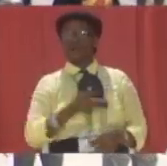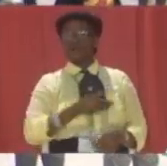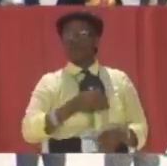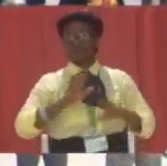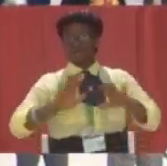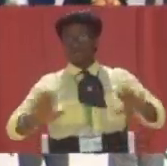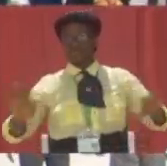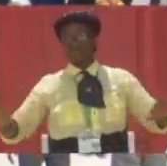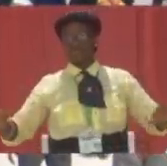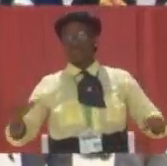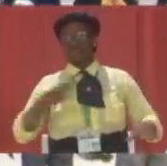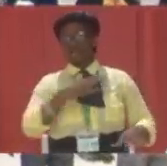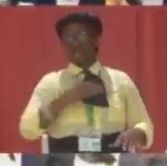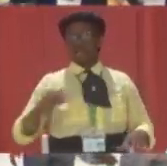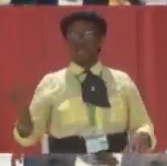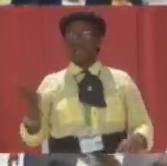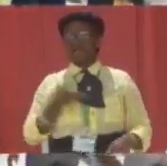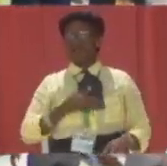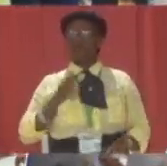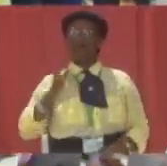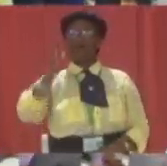and our grandchildren